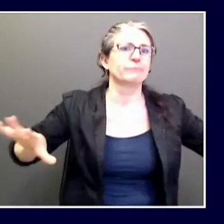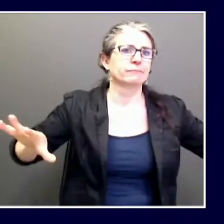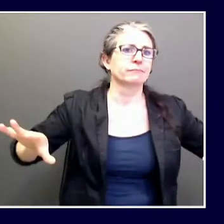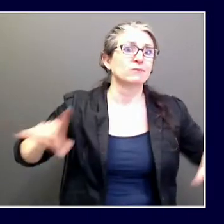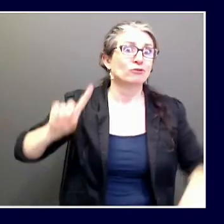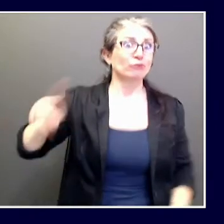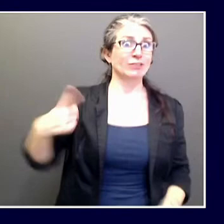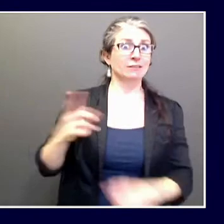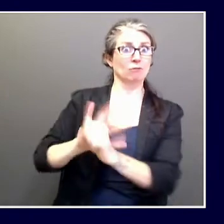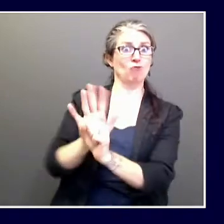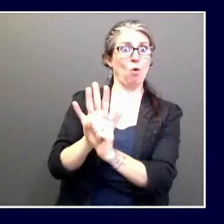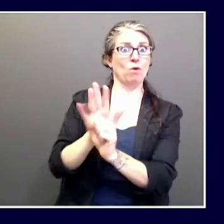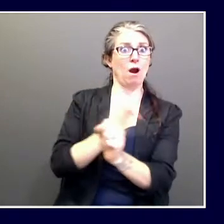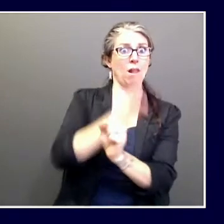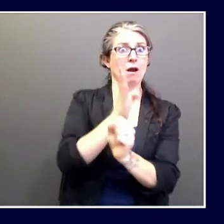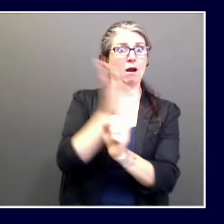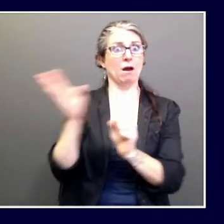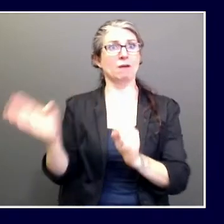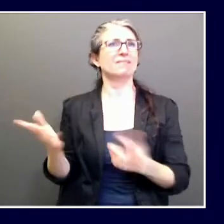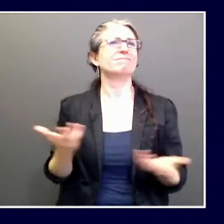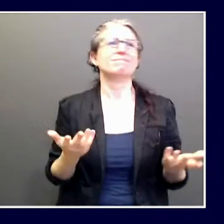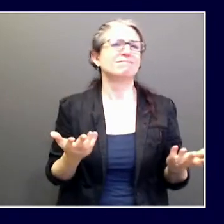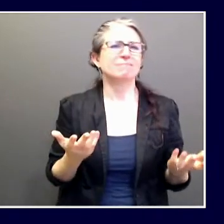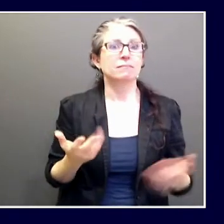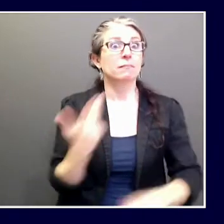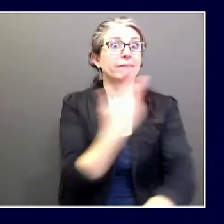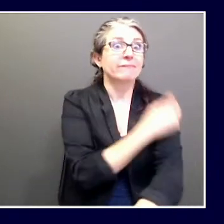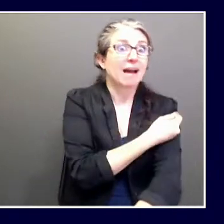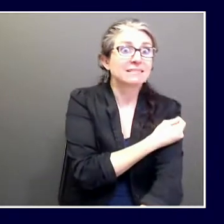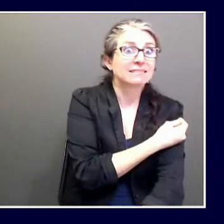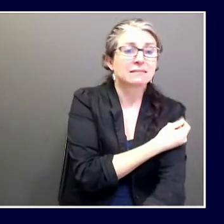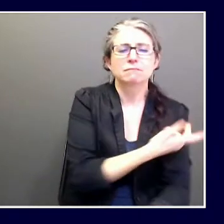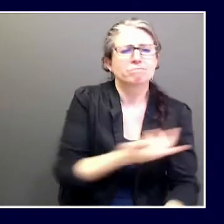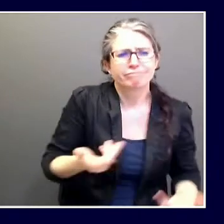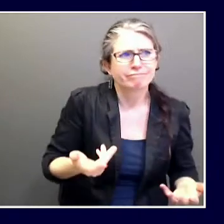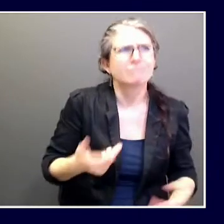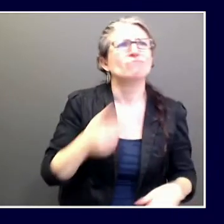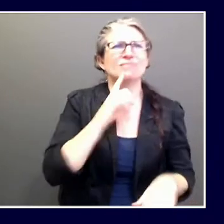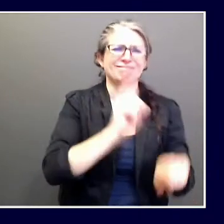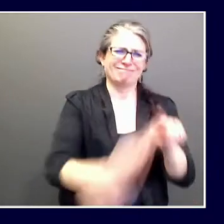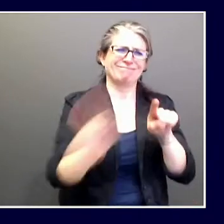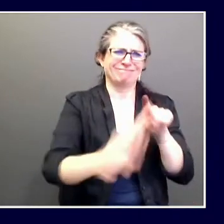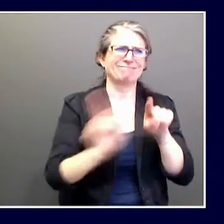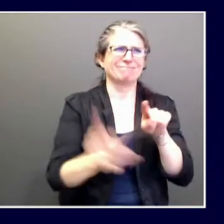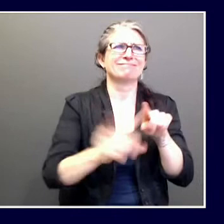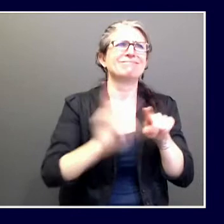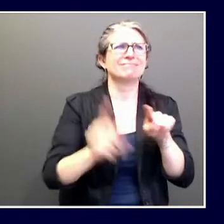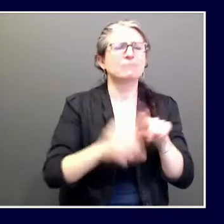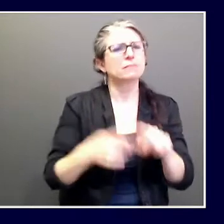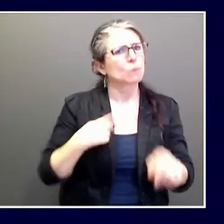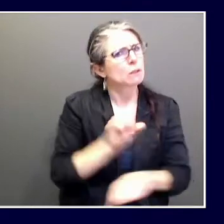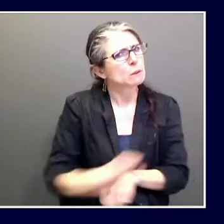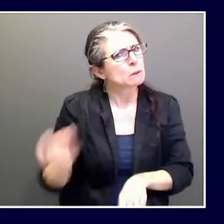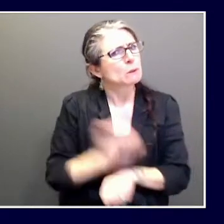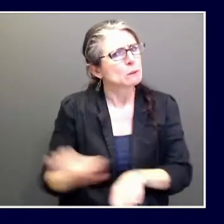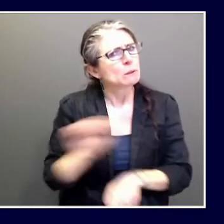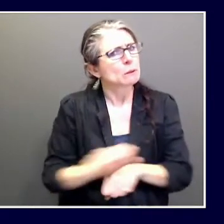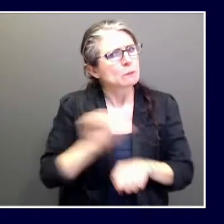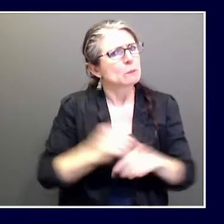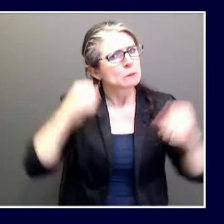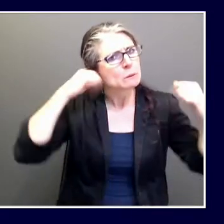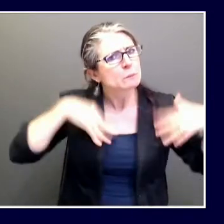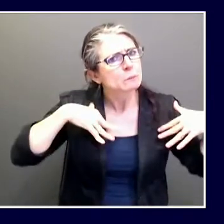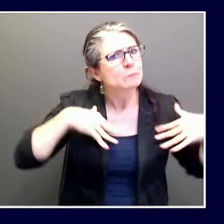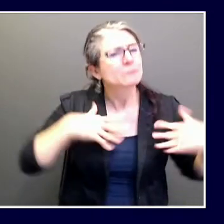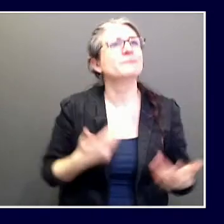that we've talked about. Contact tracing is one of the things that we do on our end. But I don't want to place